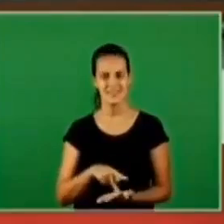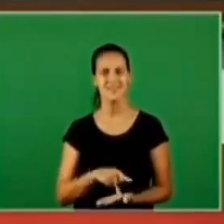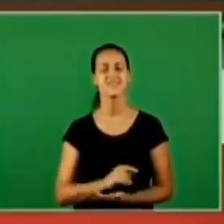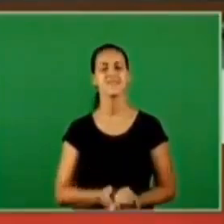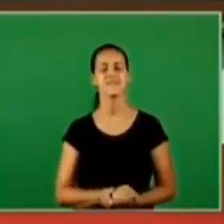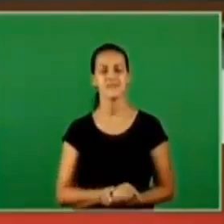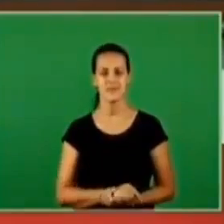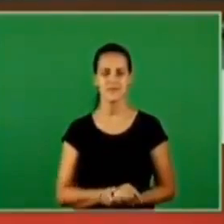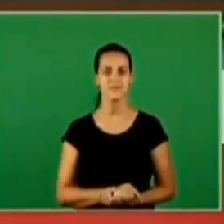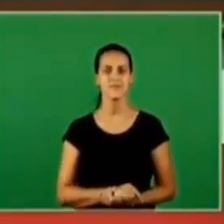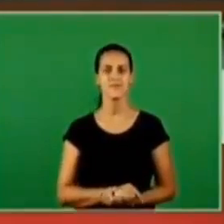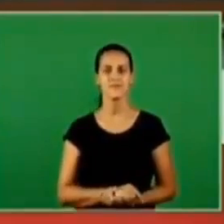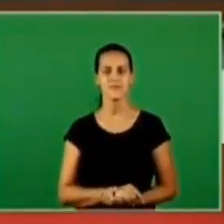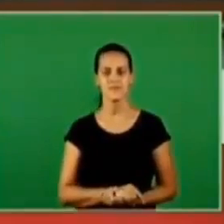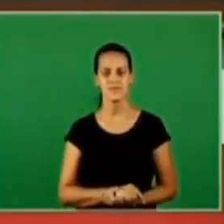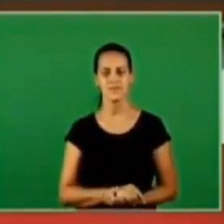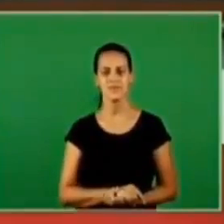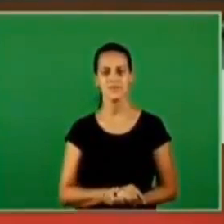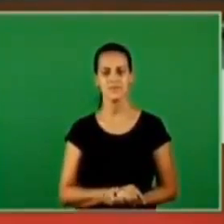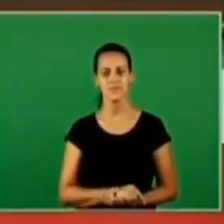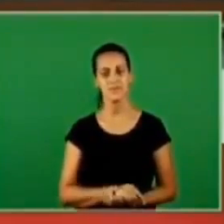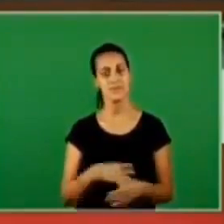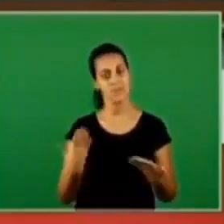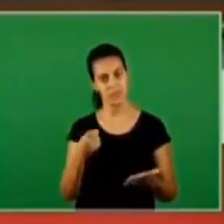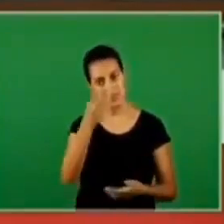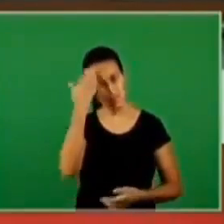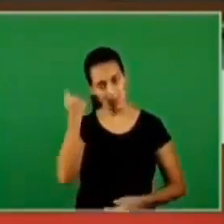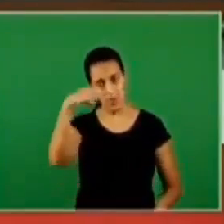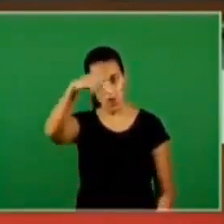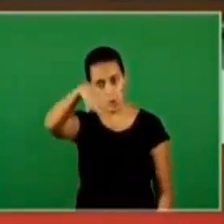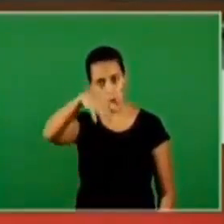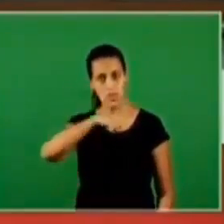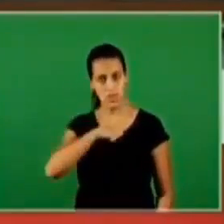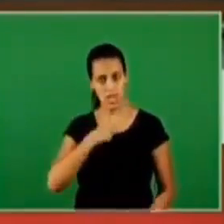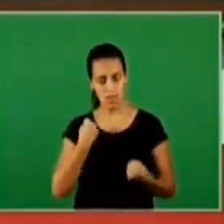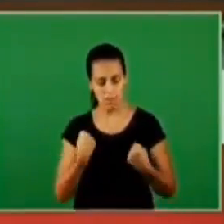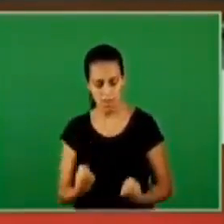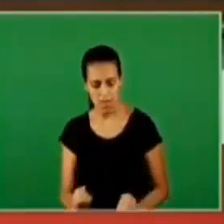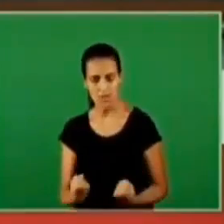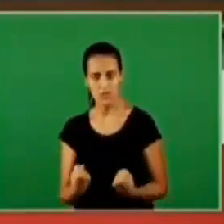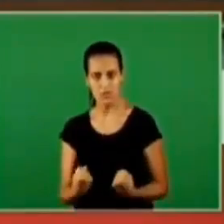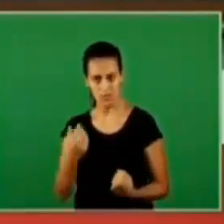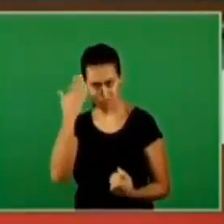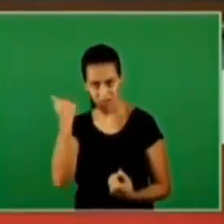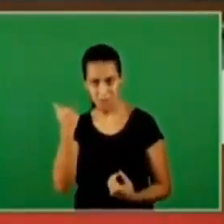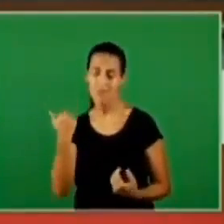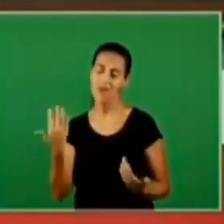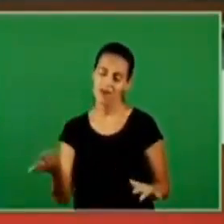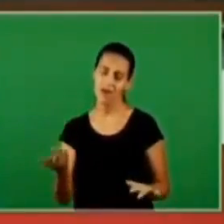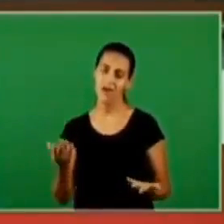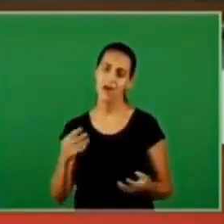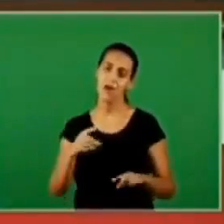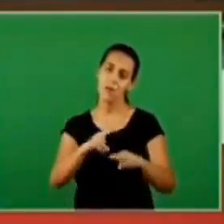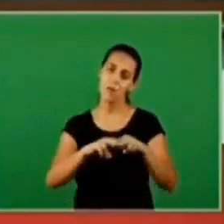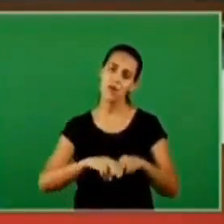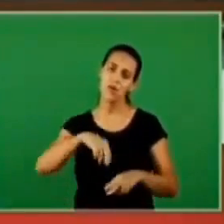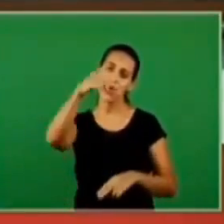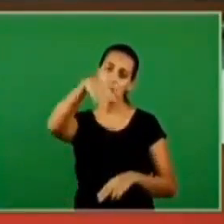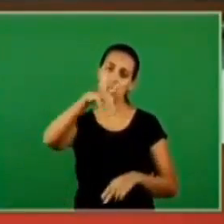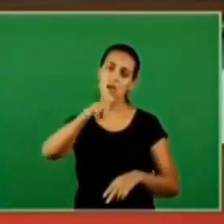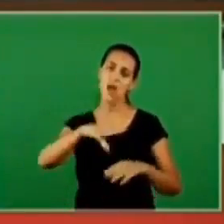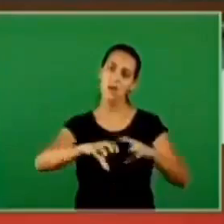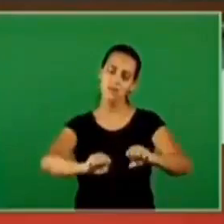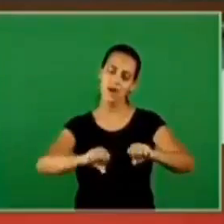over the creative work, over the world. Did you know that light has weight? So light is matter.